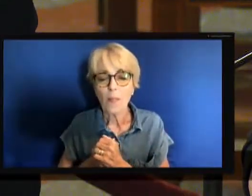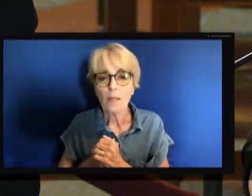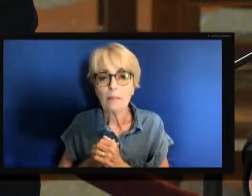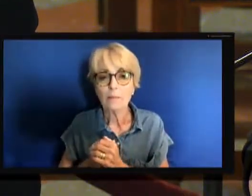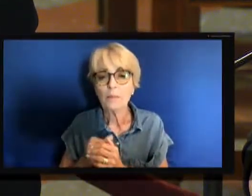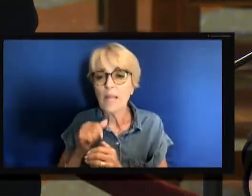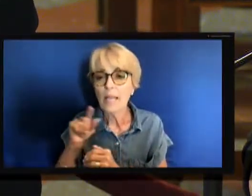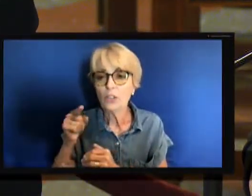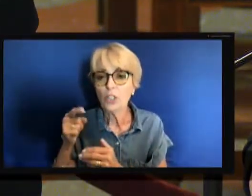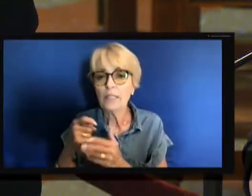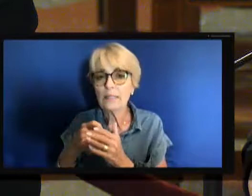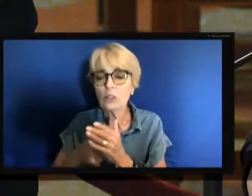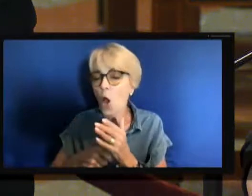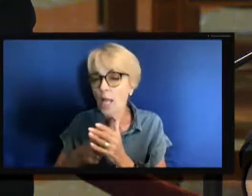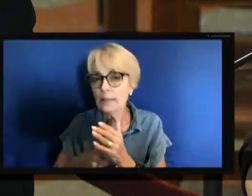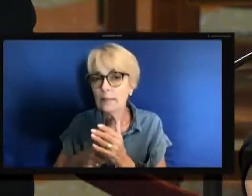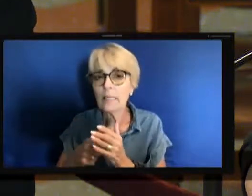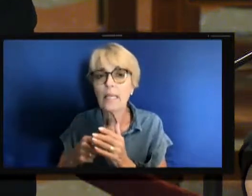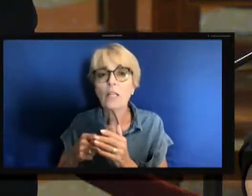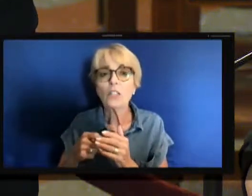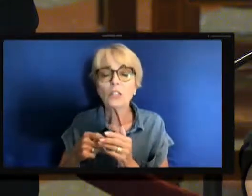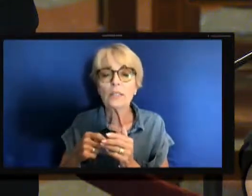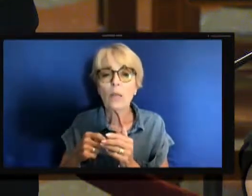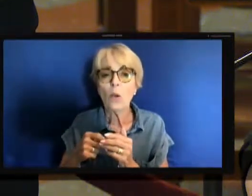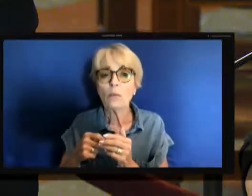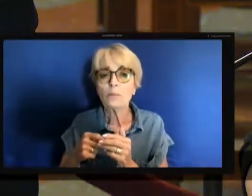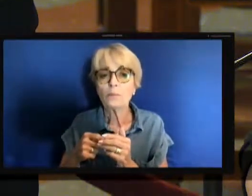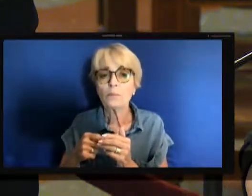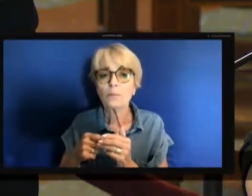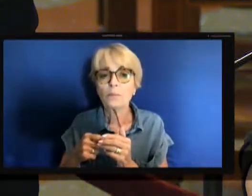So when we submit a